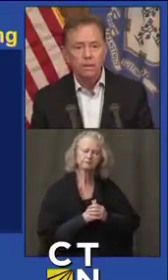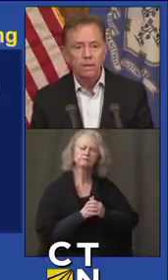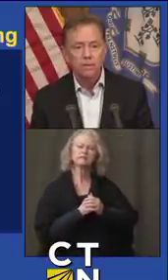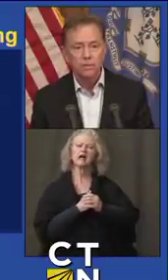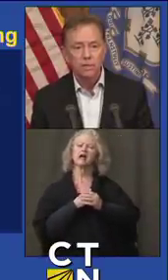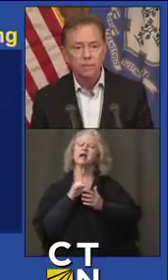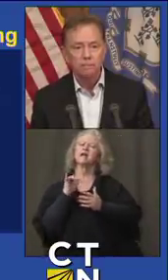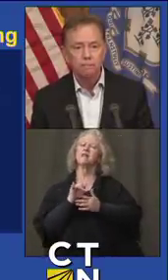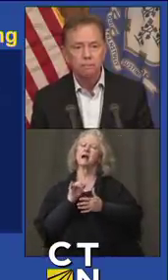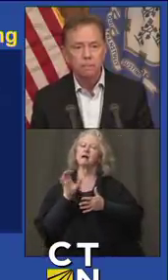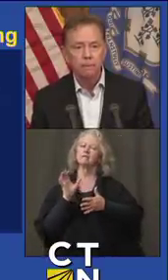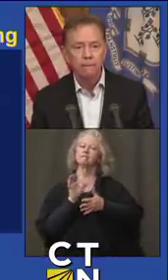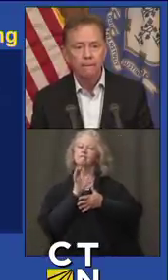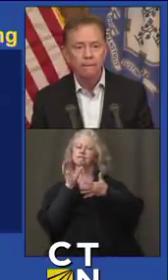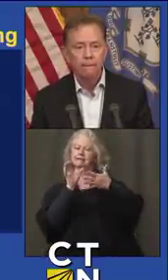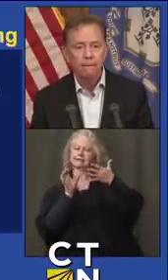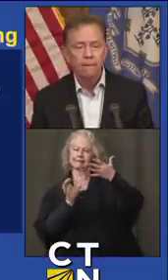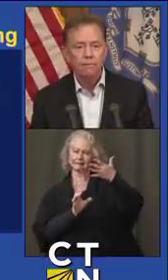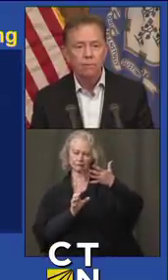is